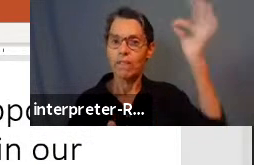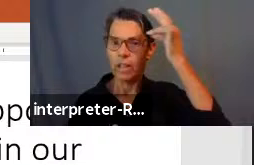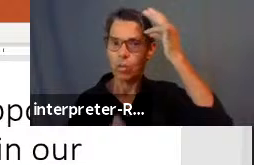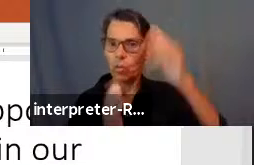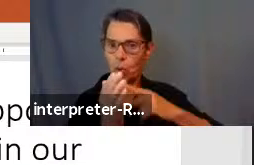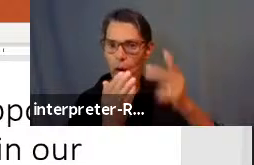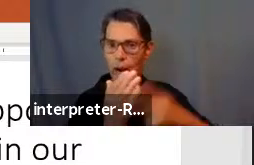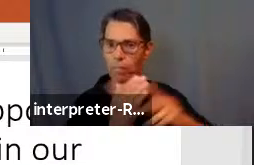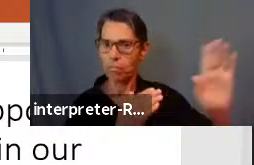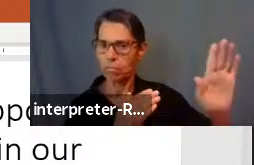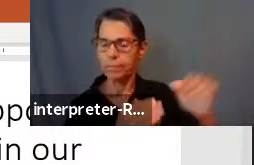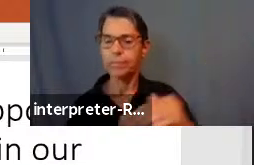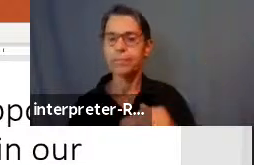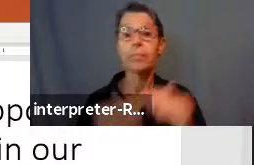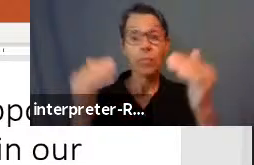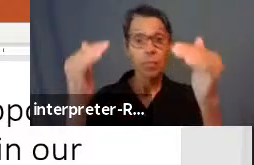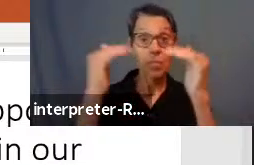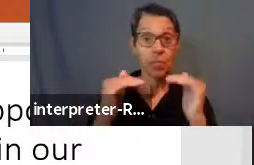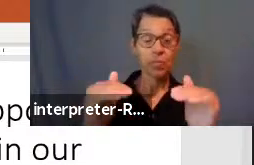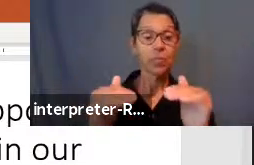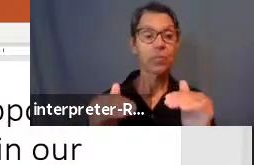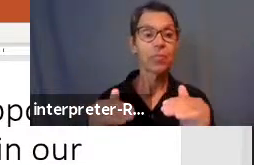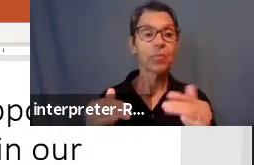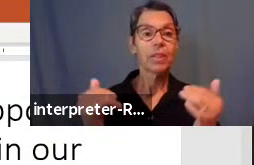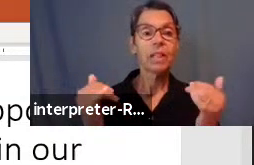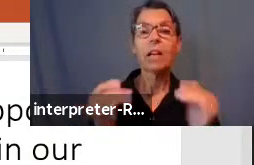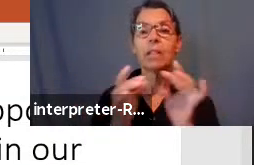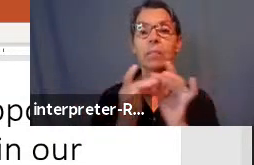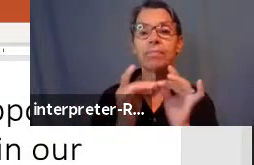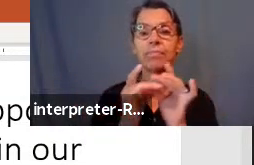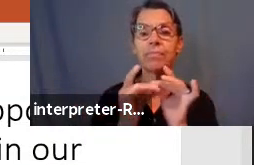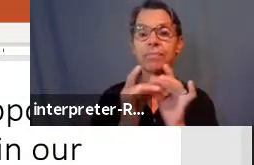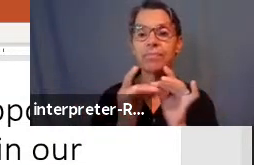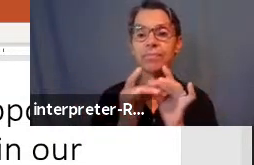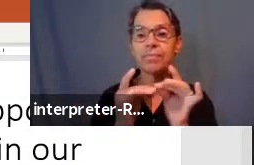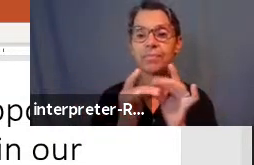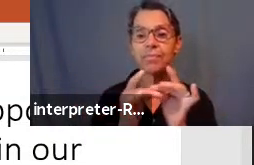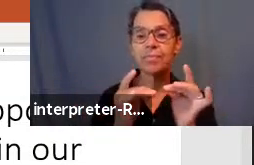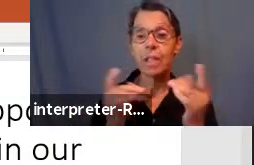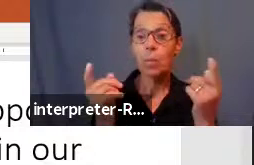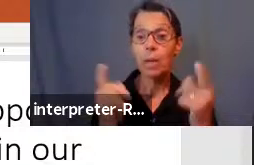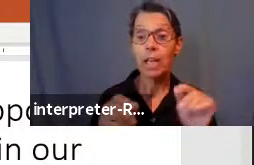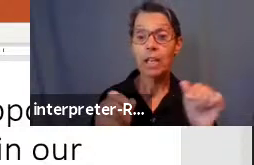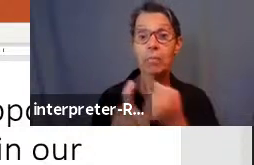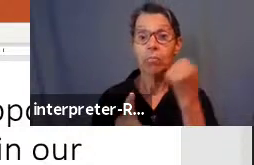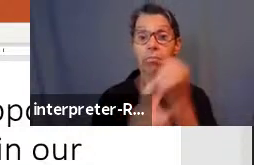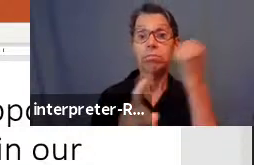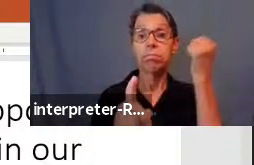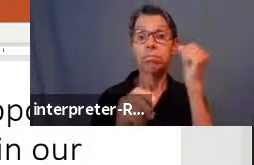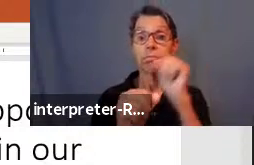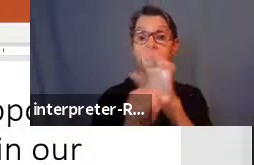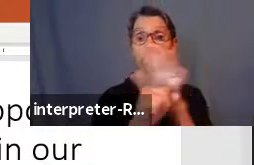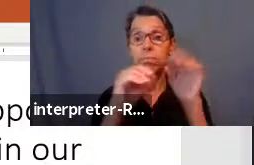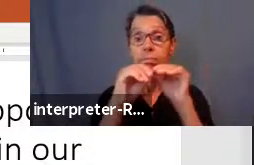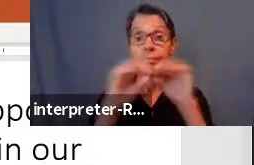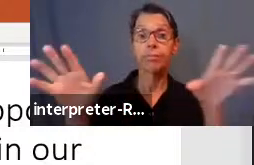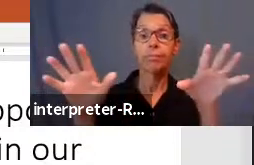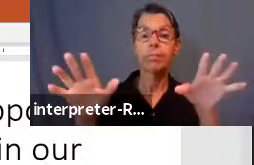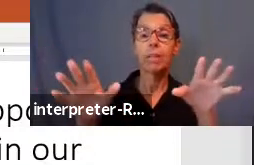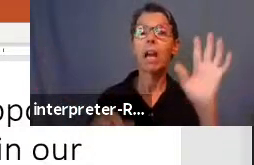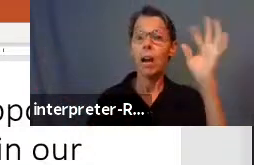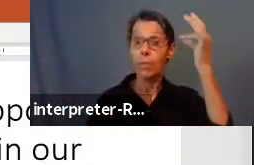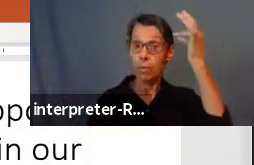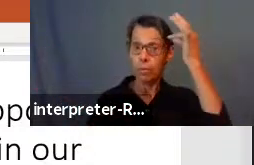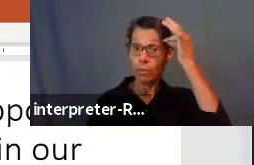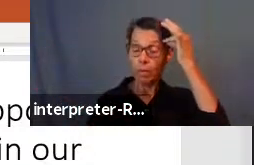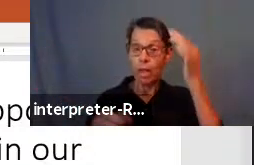So, you know, at the end of the day, I just wanted to kind of speak to you a little bit that whenever the pandemic hit it first, the federal government allowed the